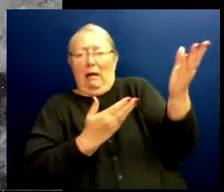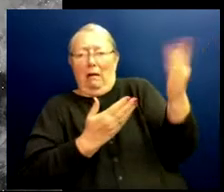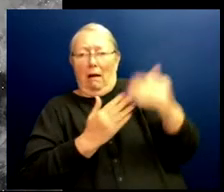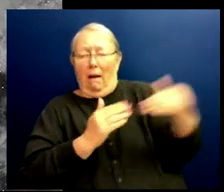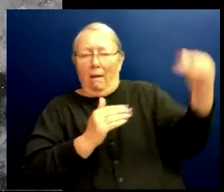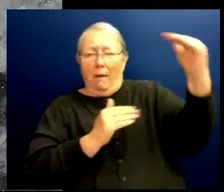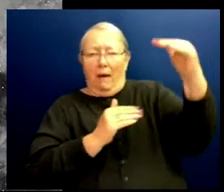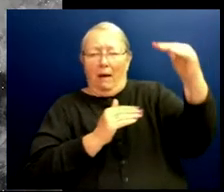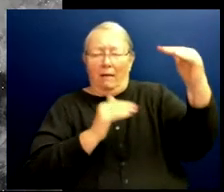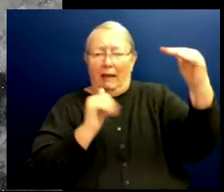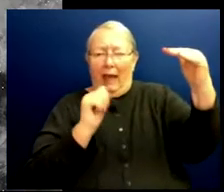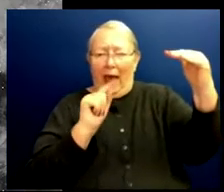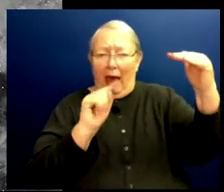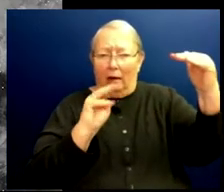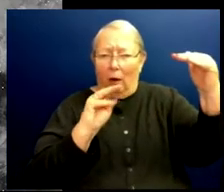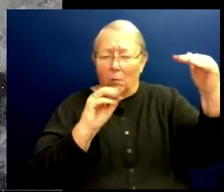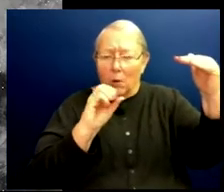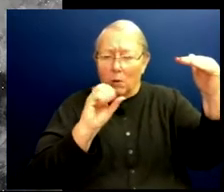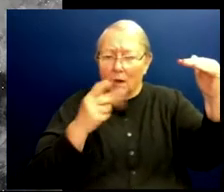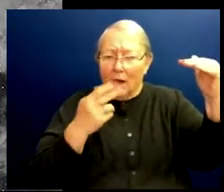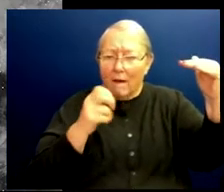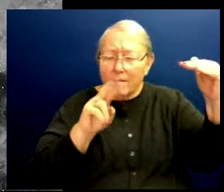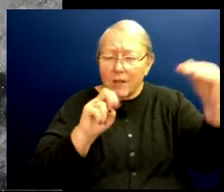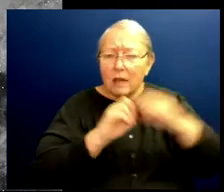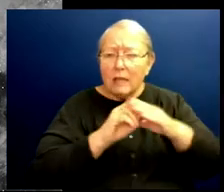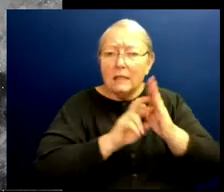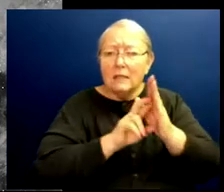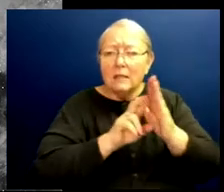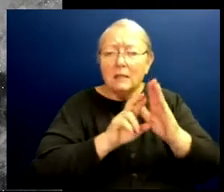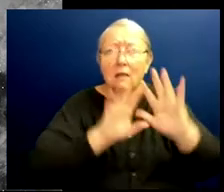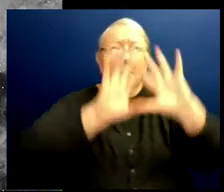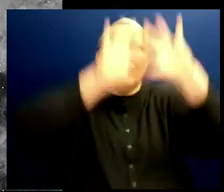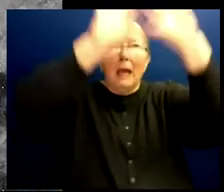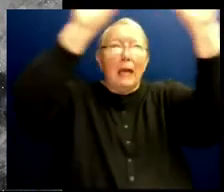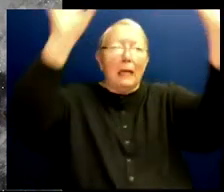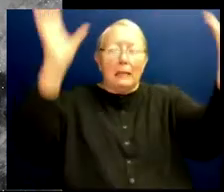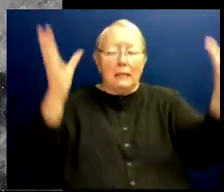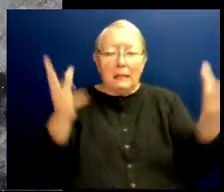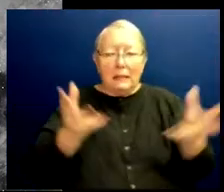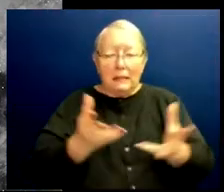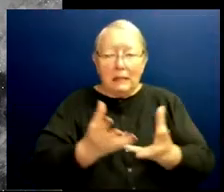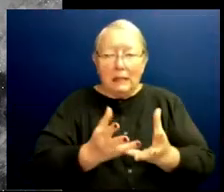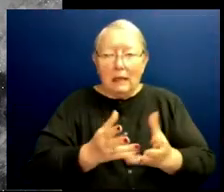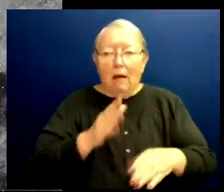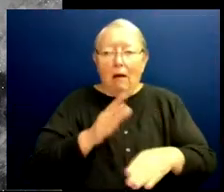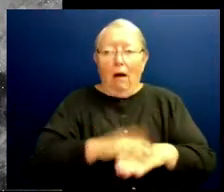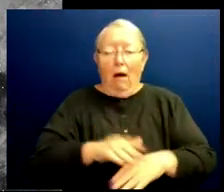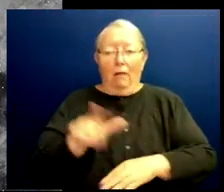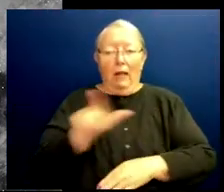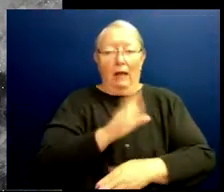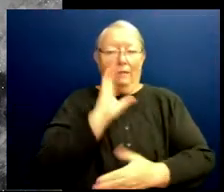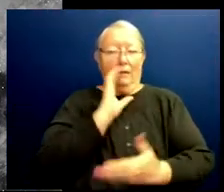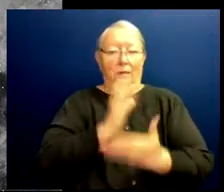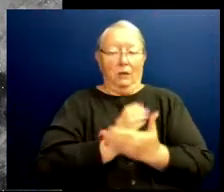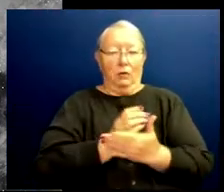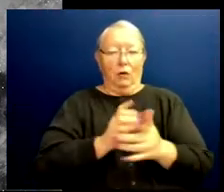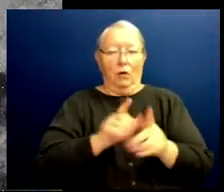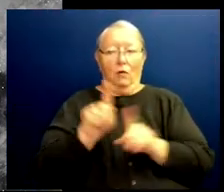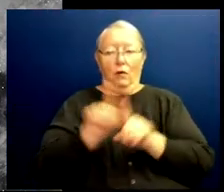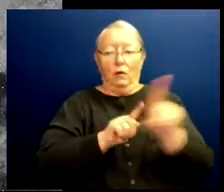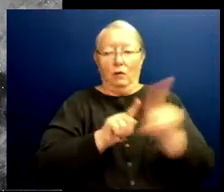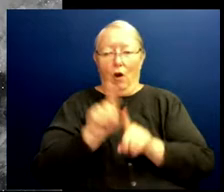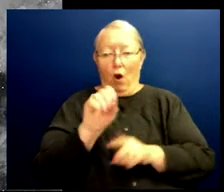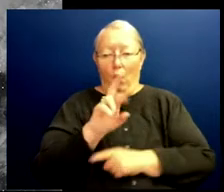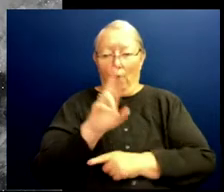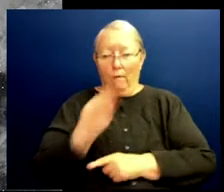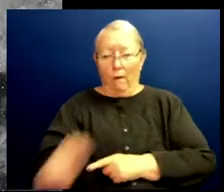much speaks for itself, says it all. On the left, you see an image of a star-forming region